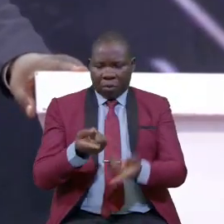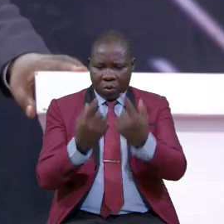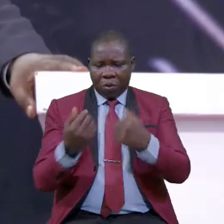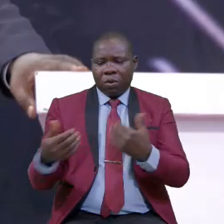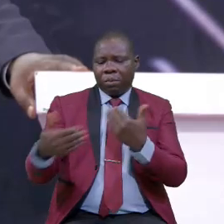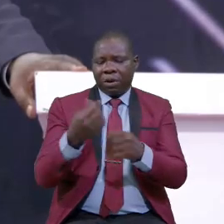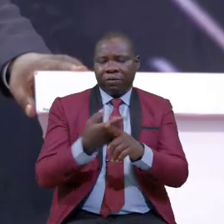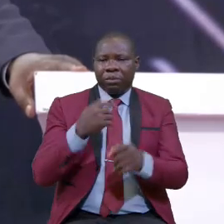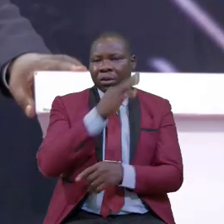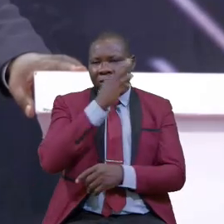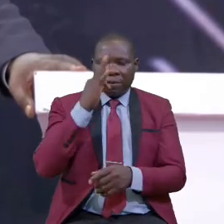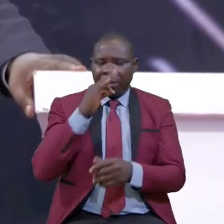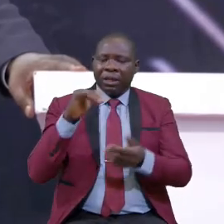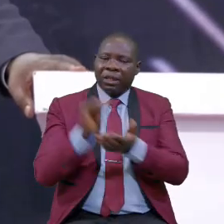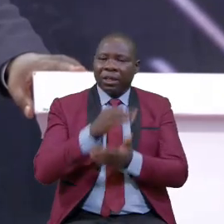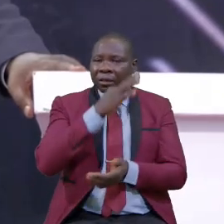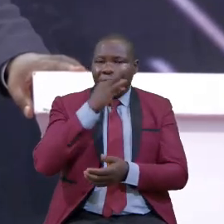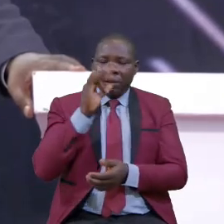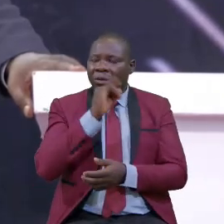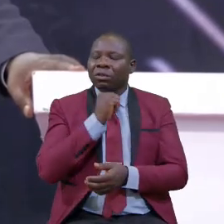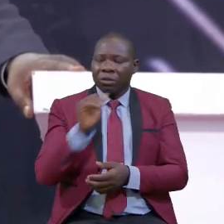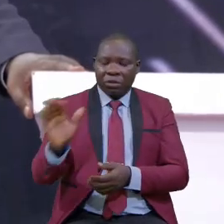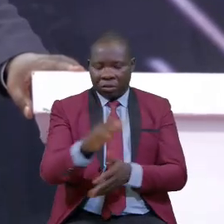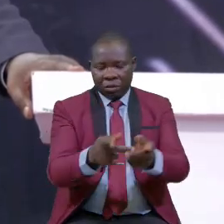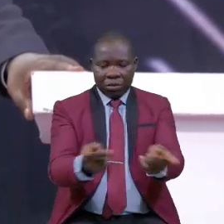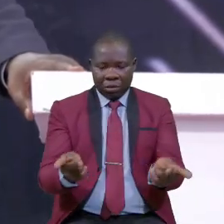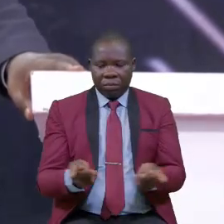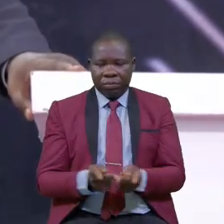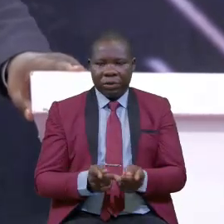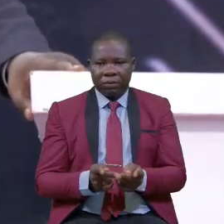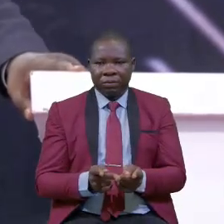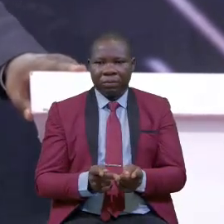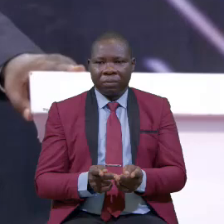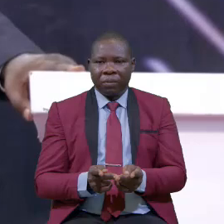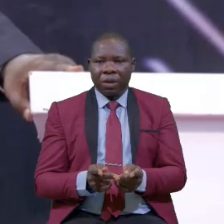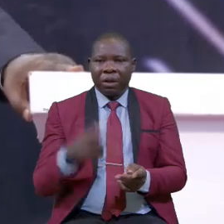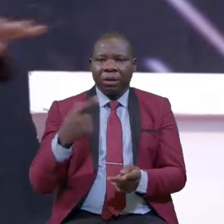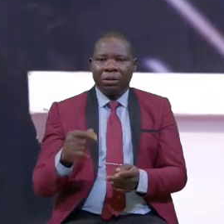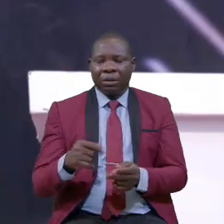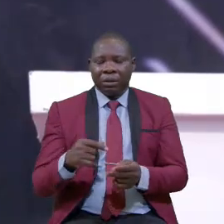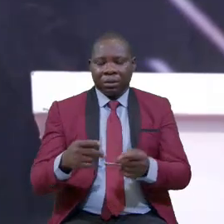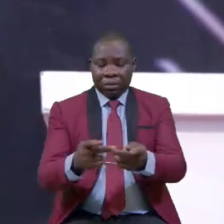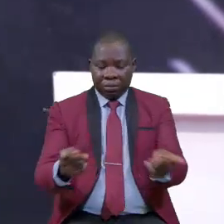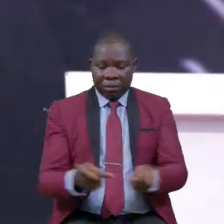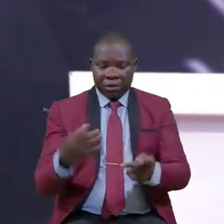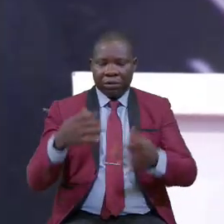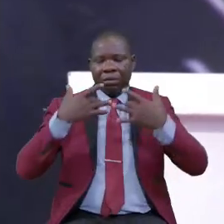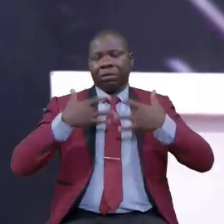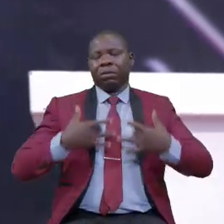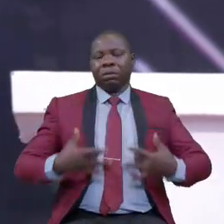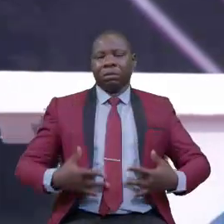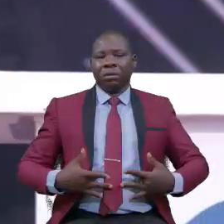is not your place the place of discouragement the place to